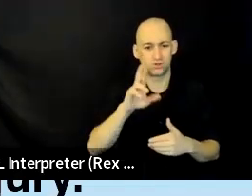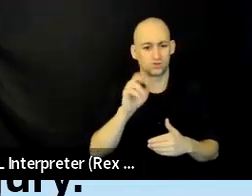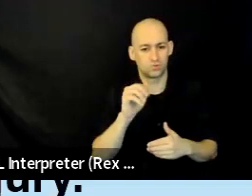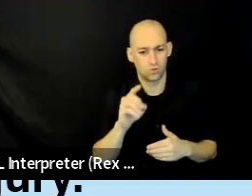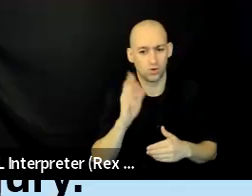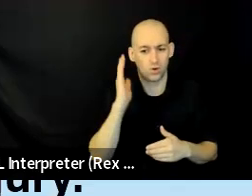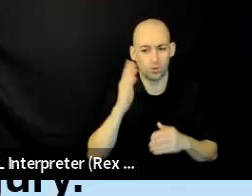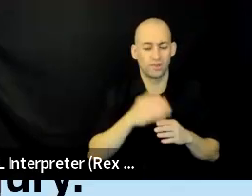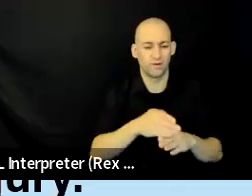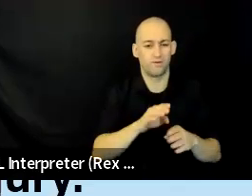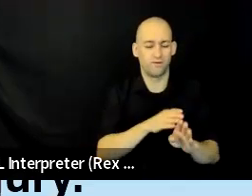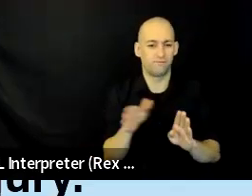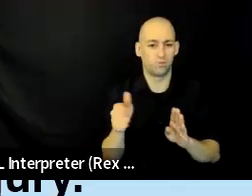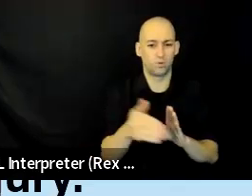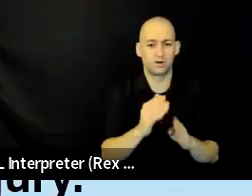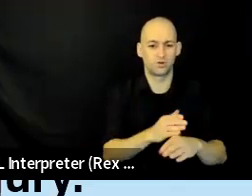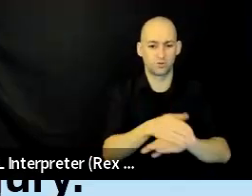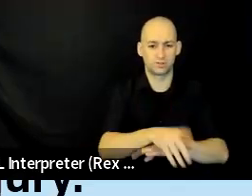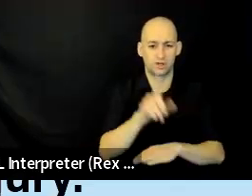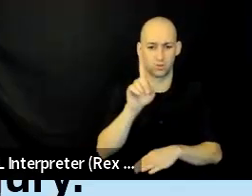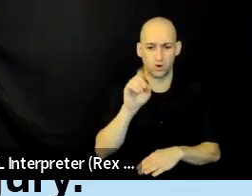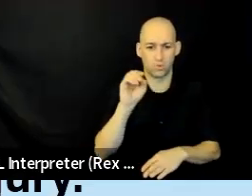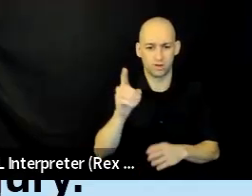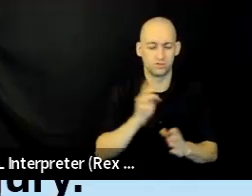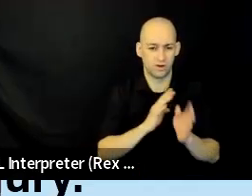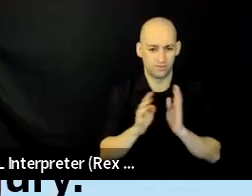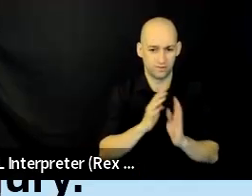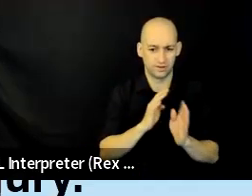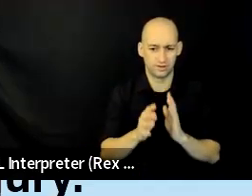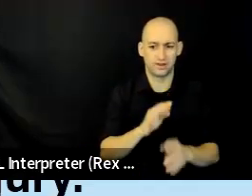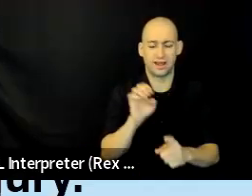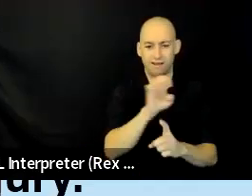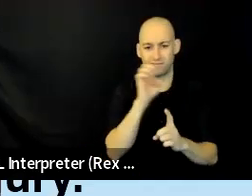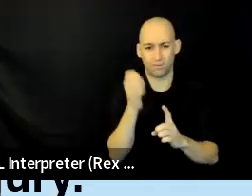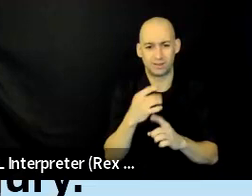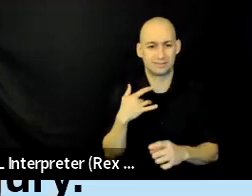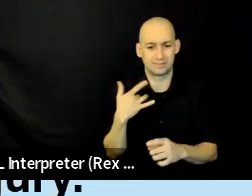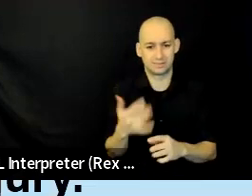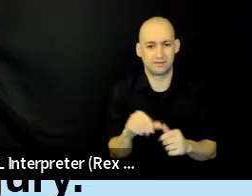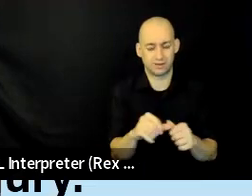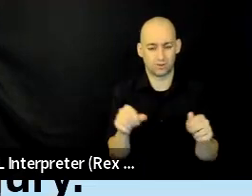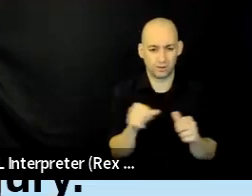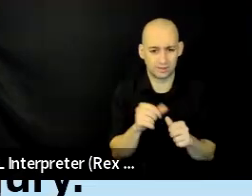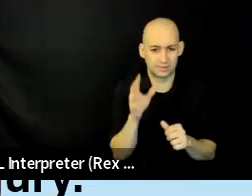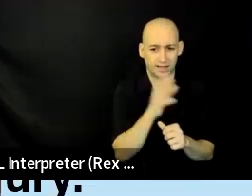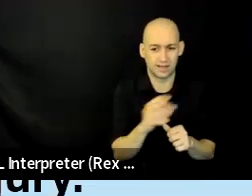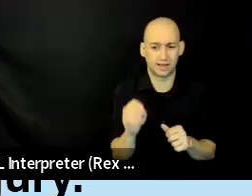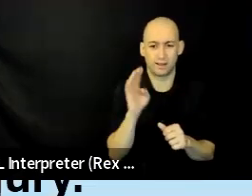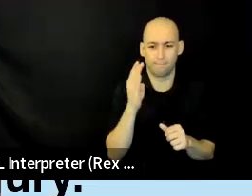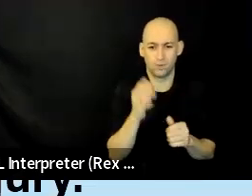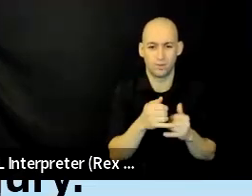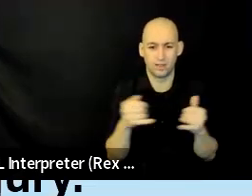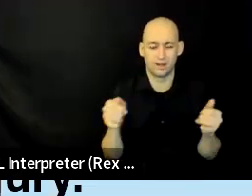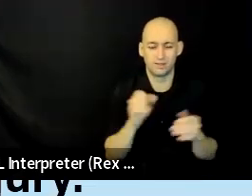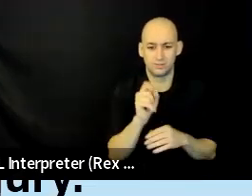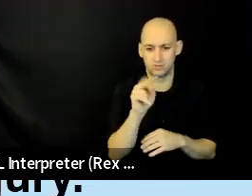avoid crossing high-speed US 101 traffic, environmentally sensitive areas, and blue line stream that are